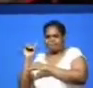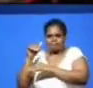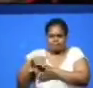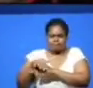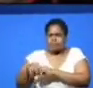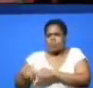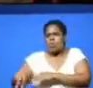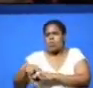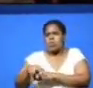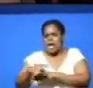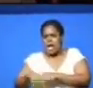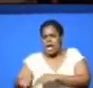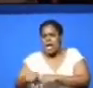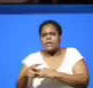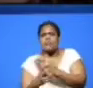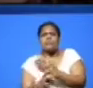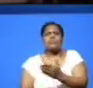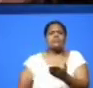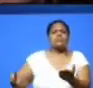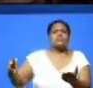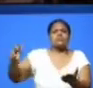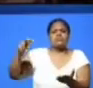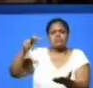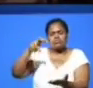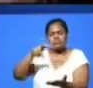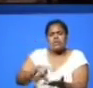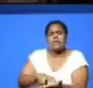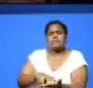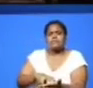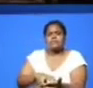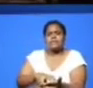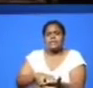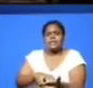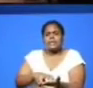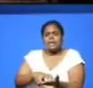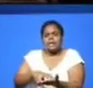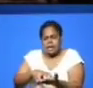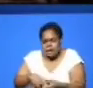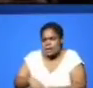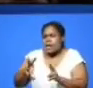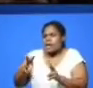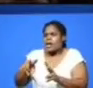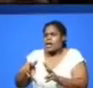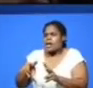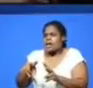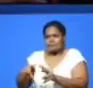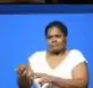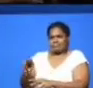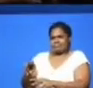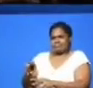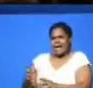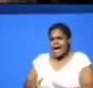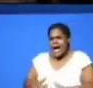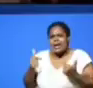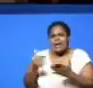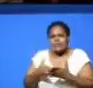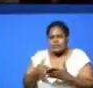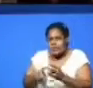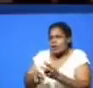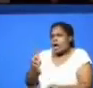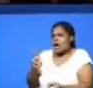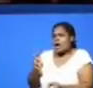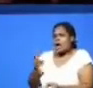they stood upon their feet, and great fear fell upon them